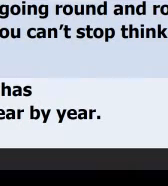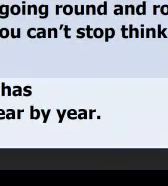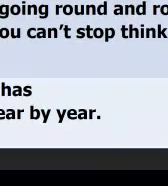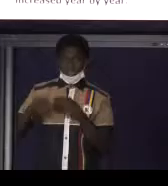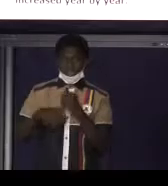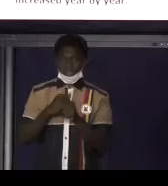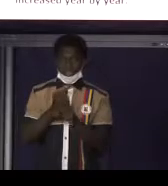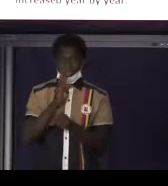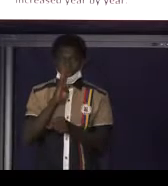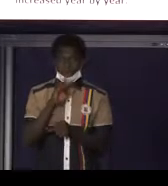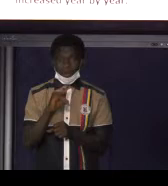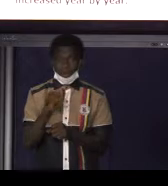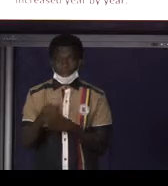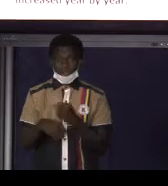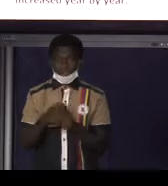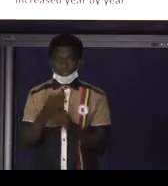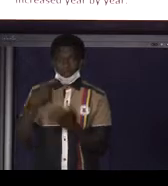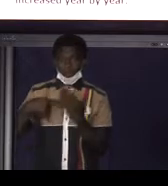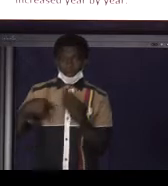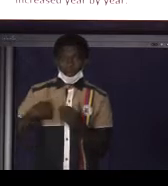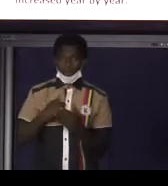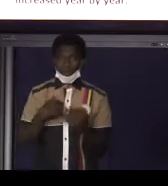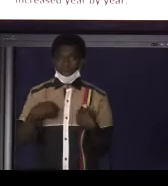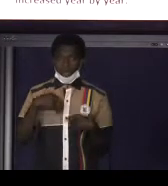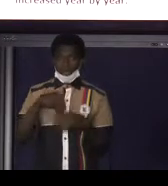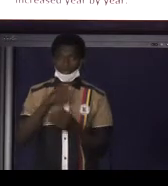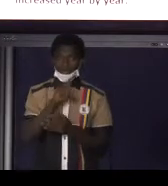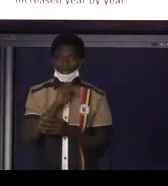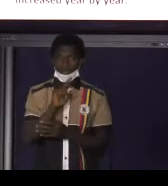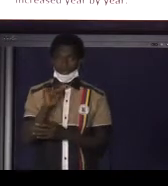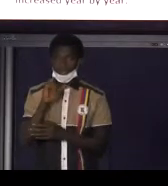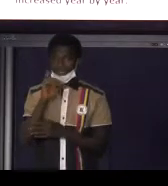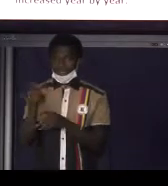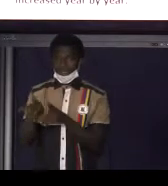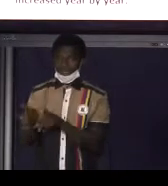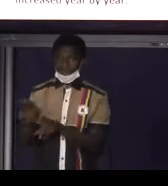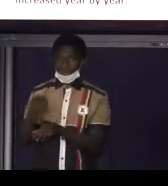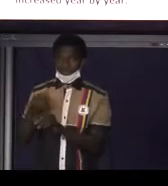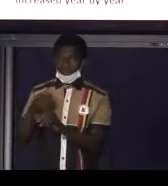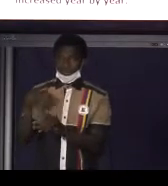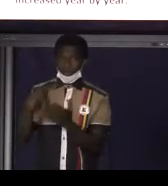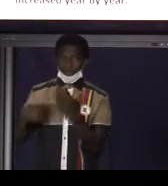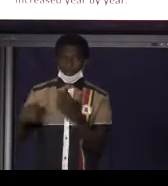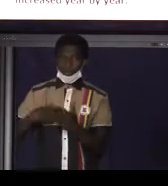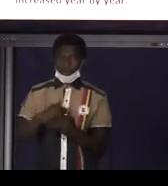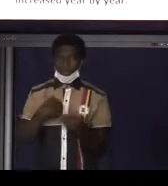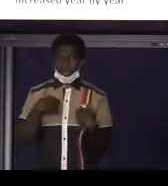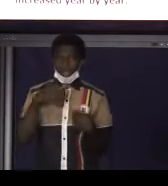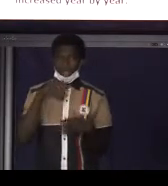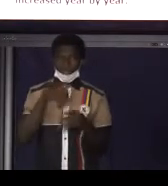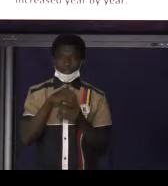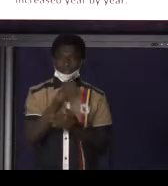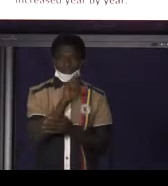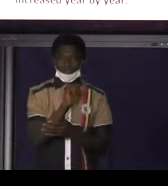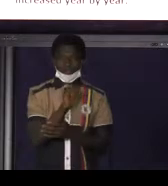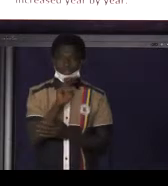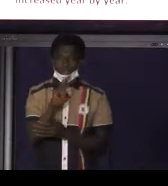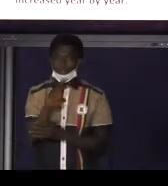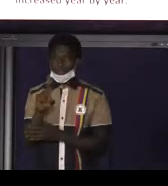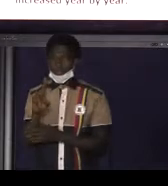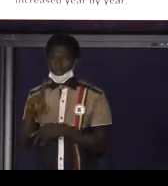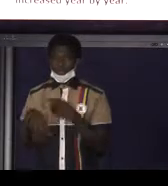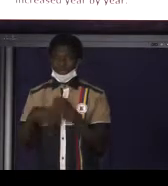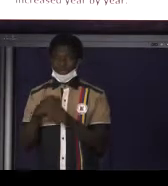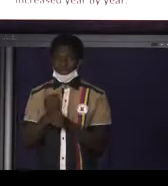year. What we have in 2020 is different from what we're having in 2021. Year